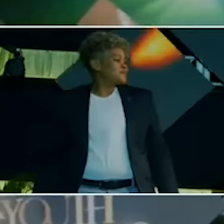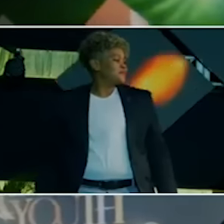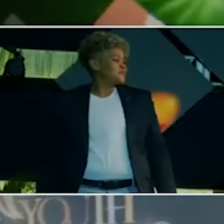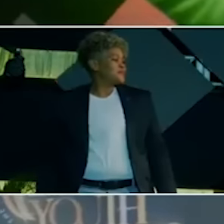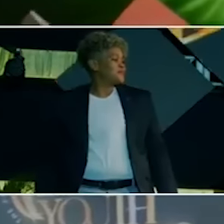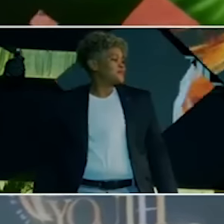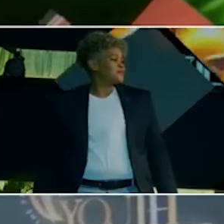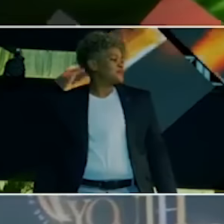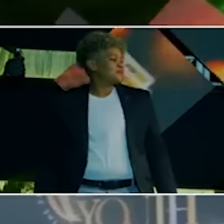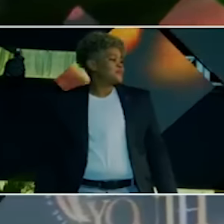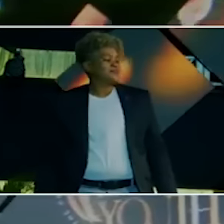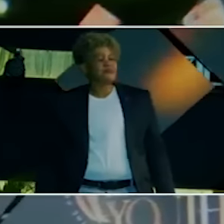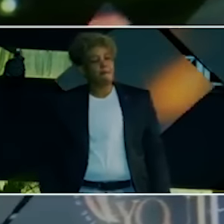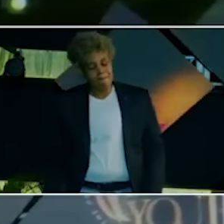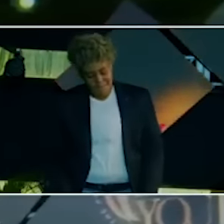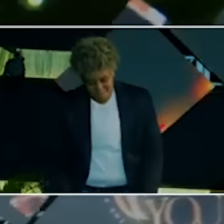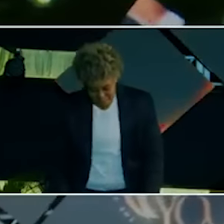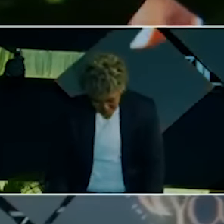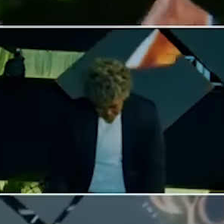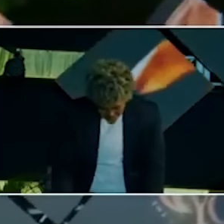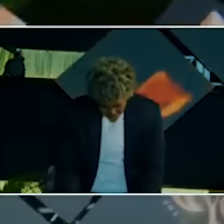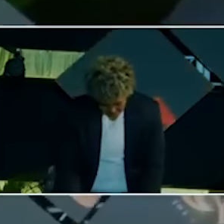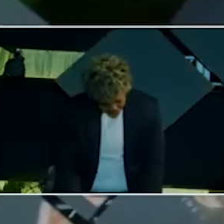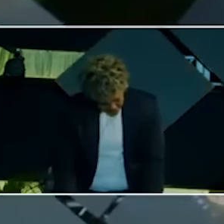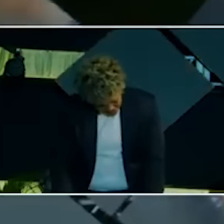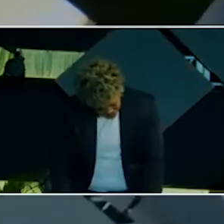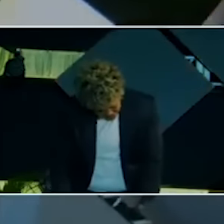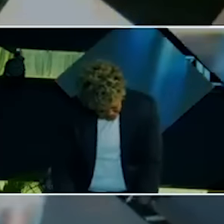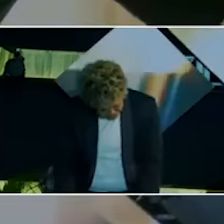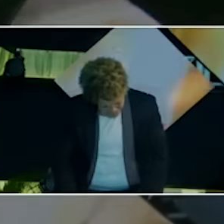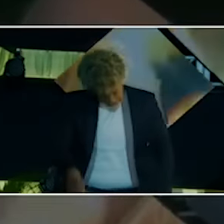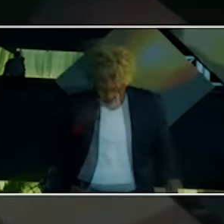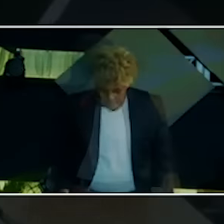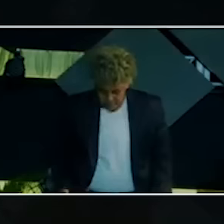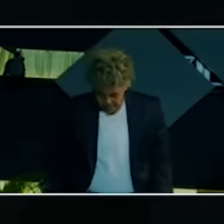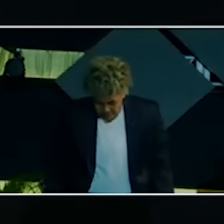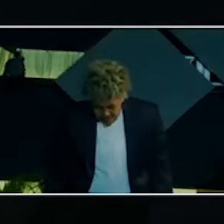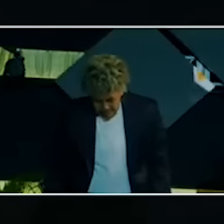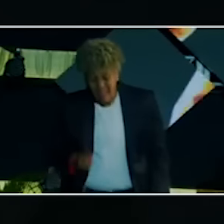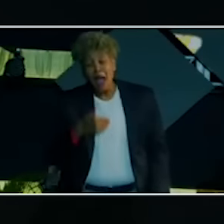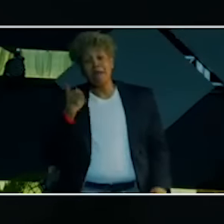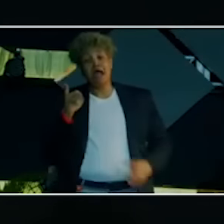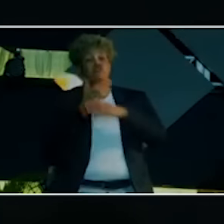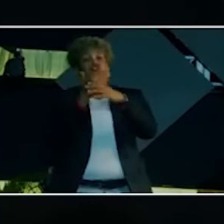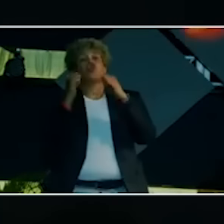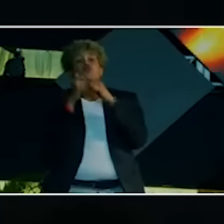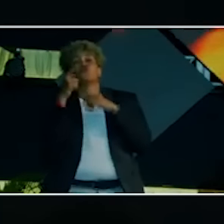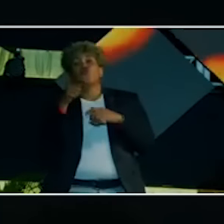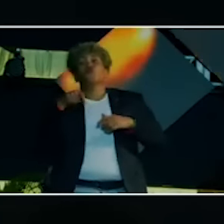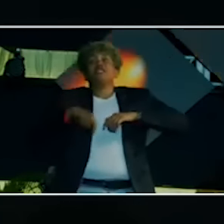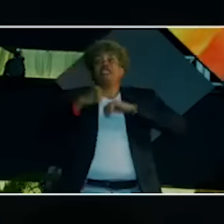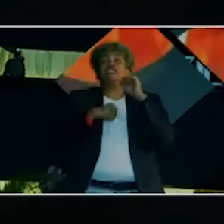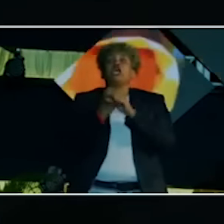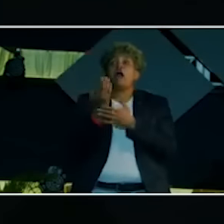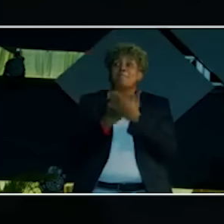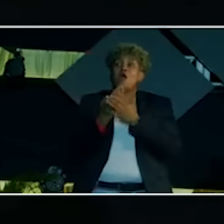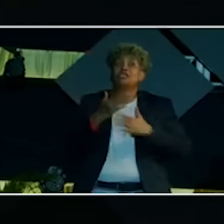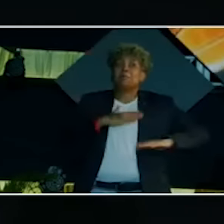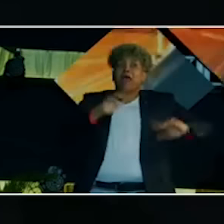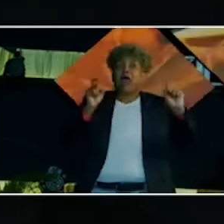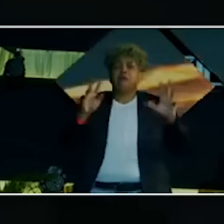says his government has made it a priority to advance Jamaica's youth. I'm happy to share that in this year's budget,